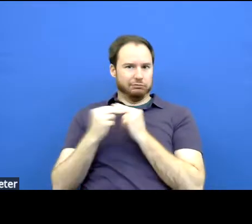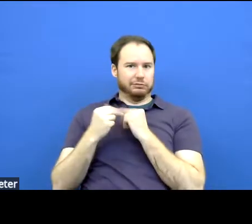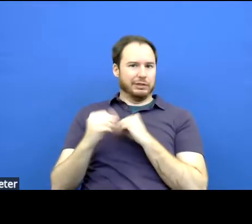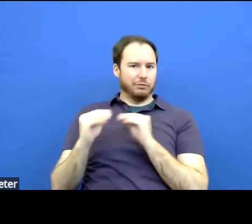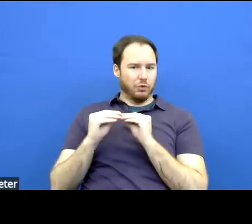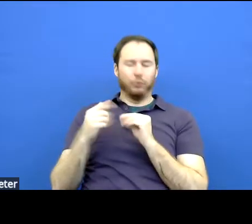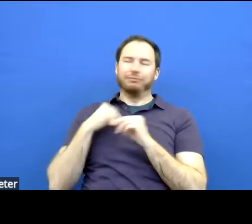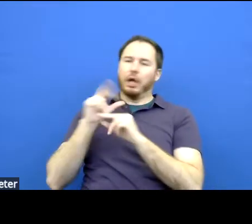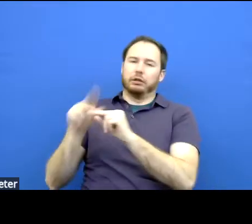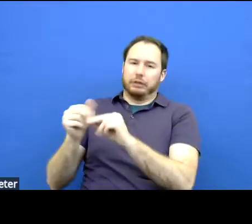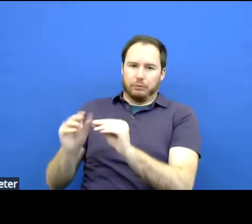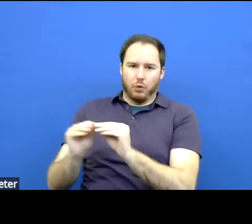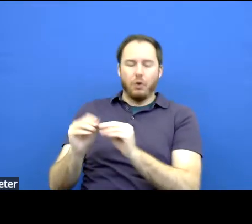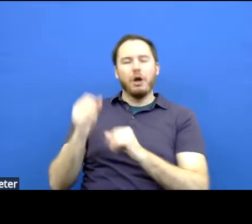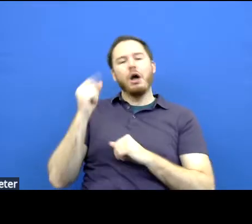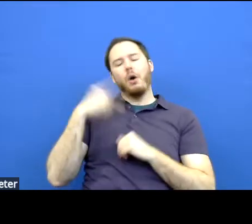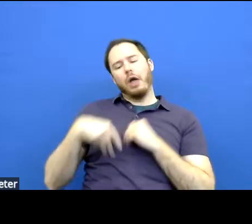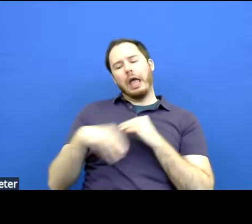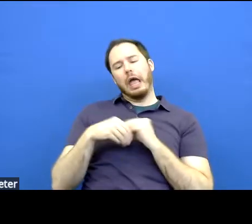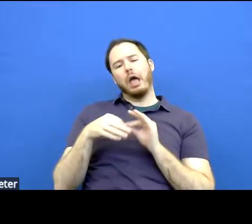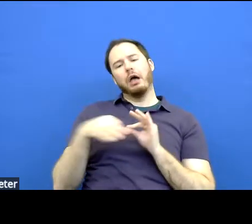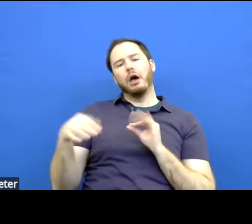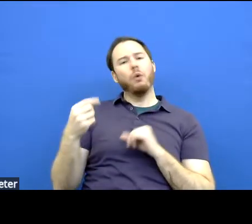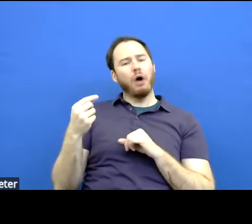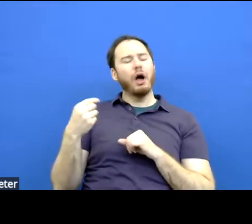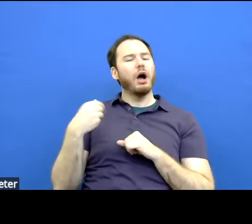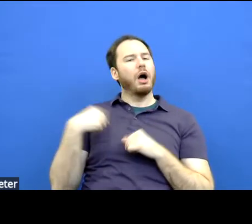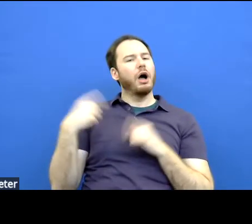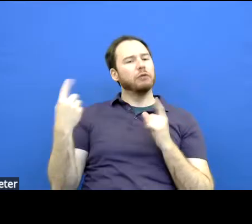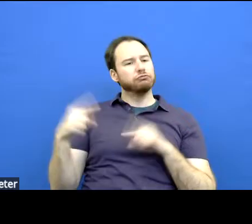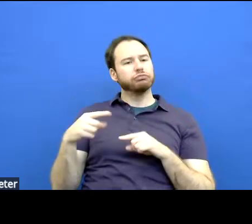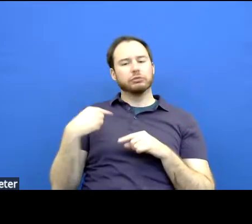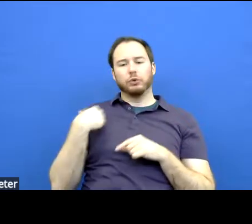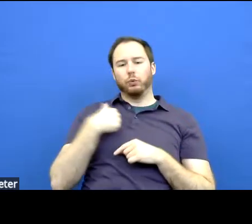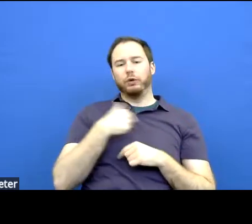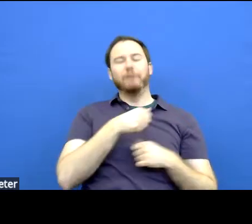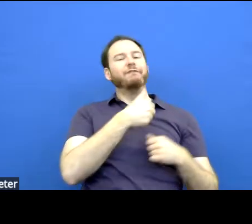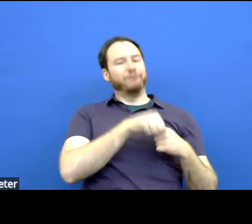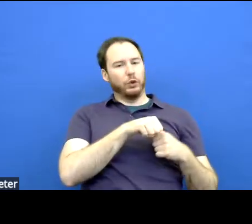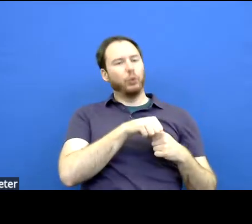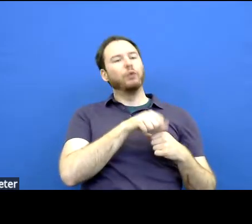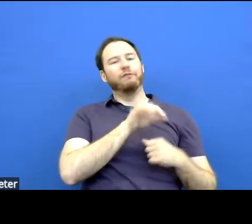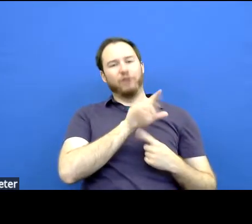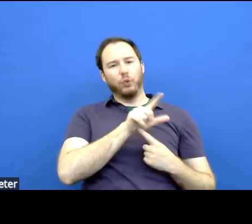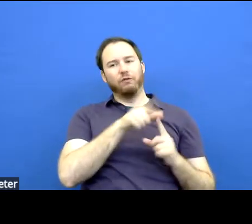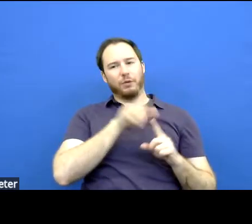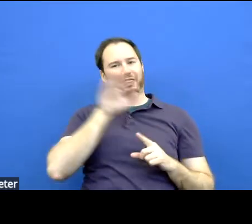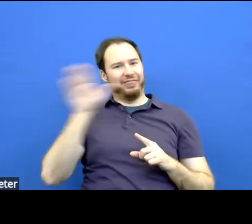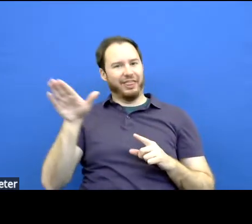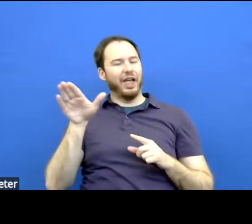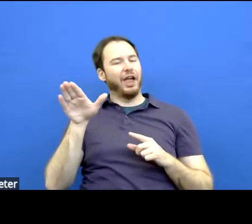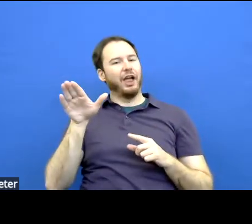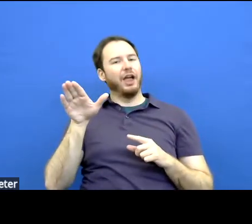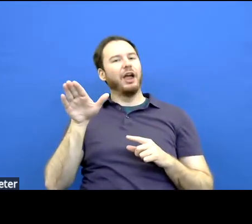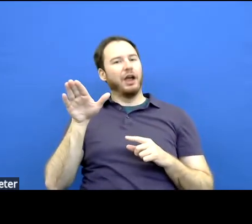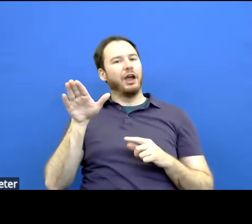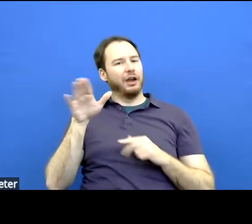What we did add under here, we've been getting our fuel from their facilities.